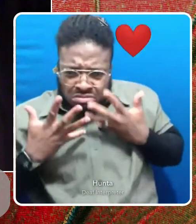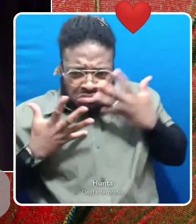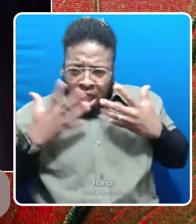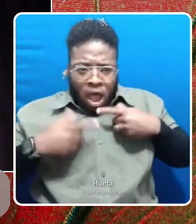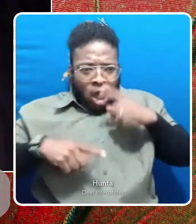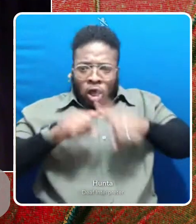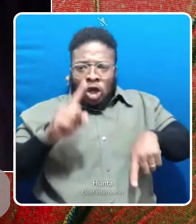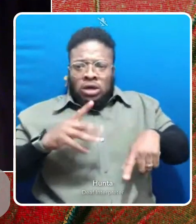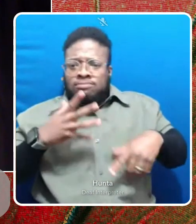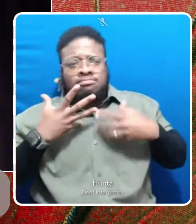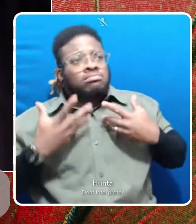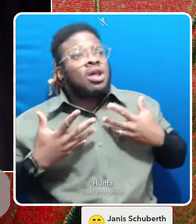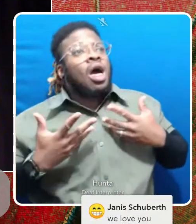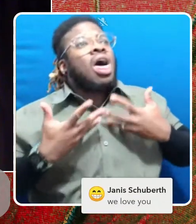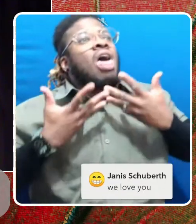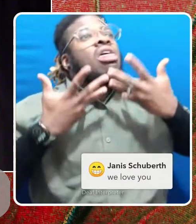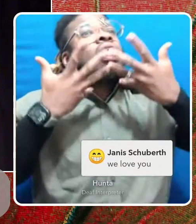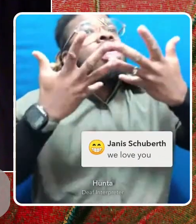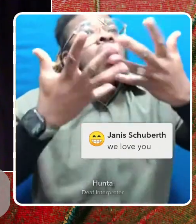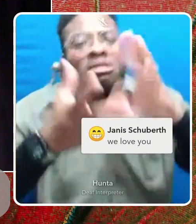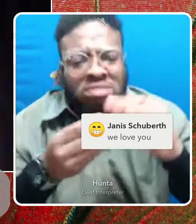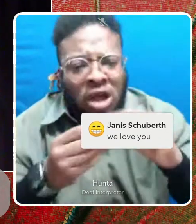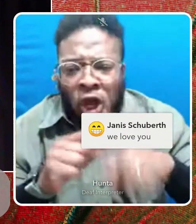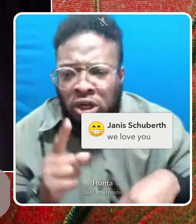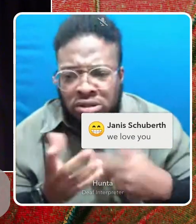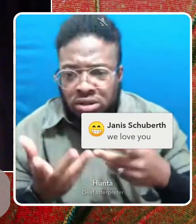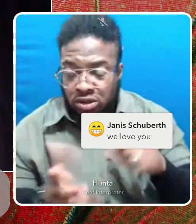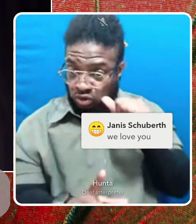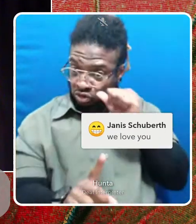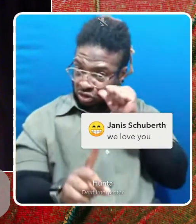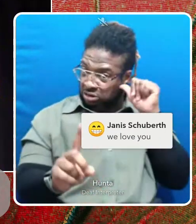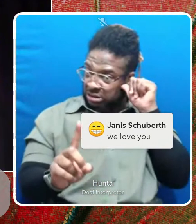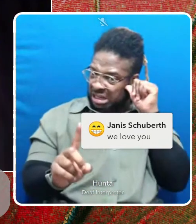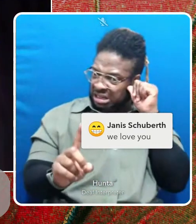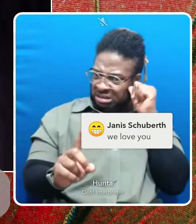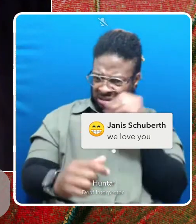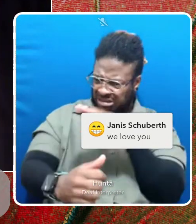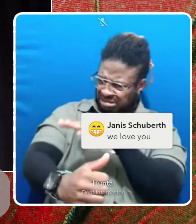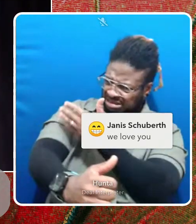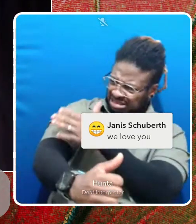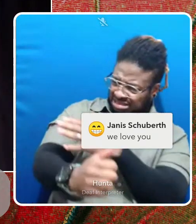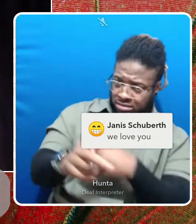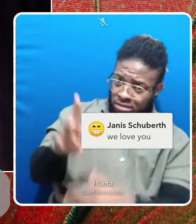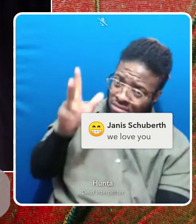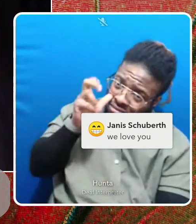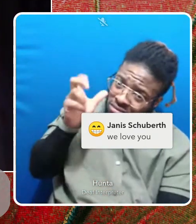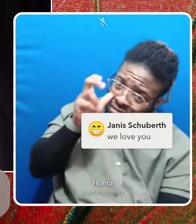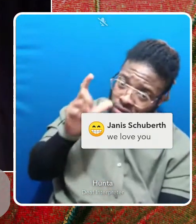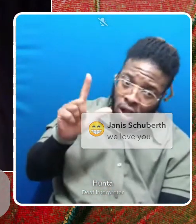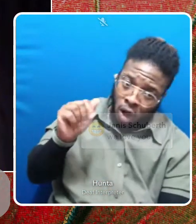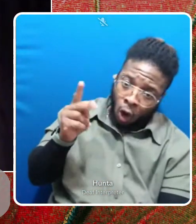Lauryn Hill. I thought this is the soundtrack to my